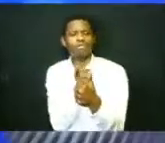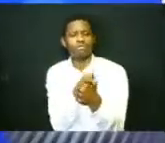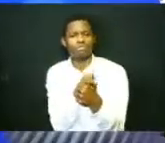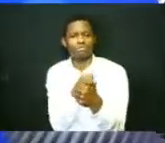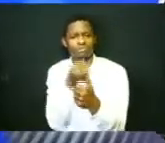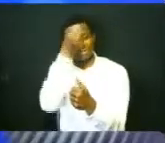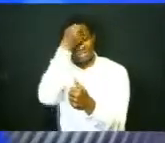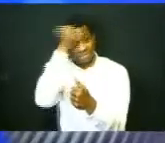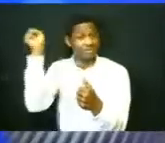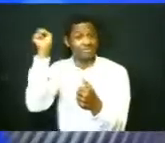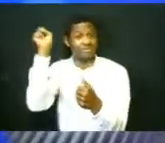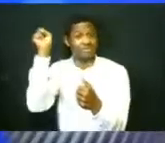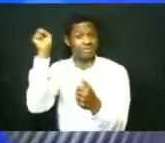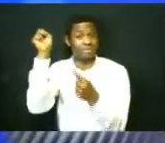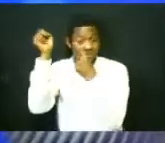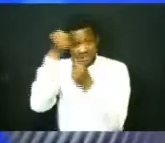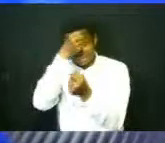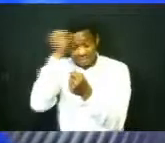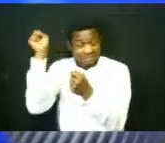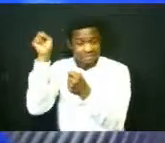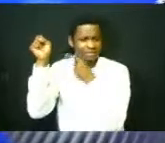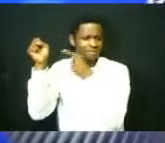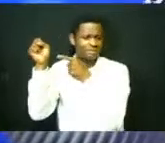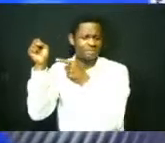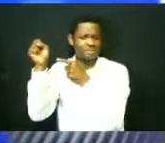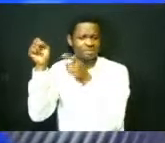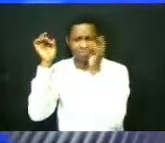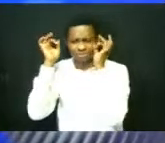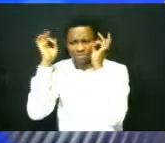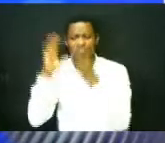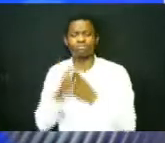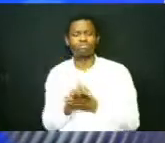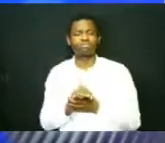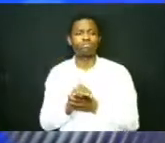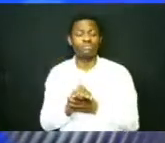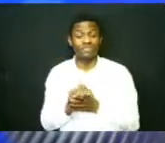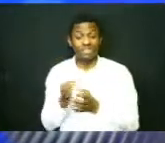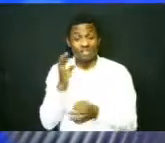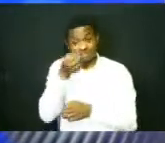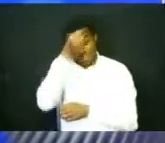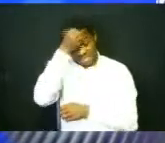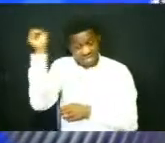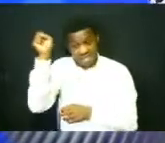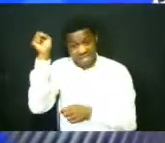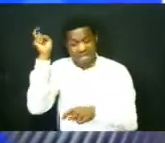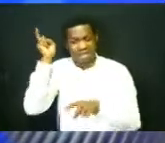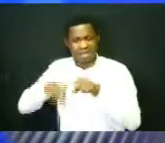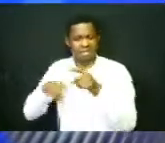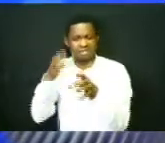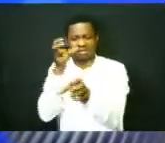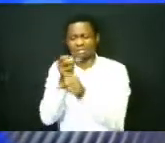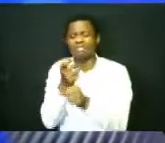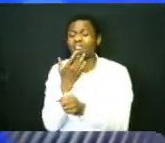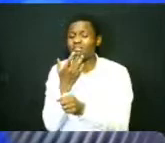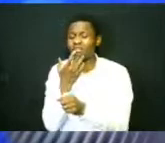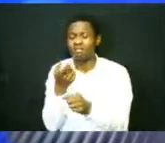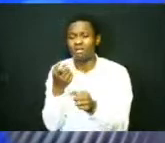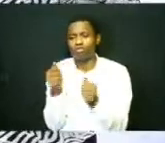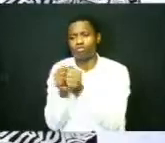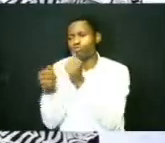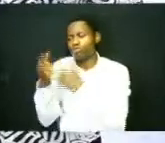When Mary received the message, all she could do is say, let it be done according to your word. I am but a